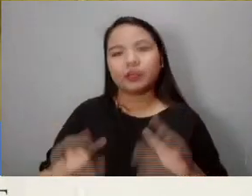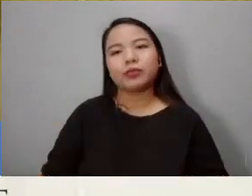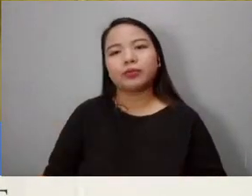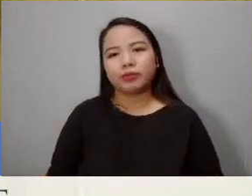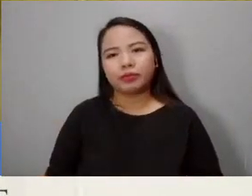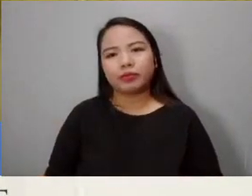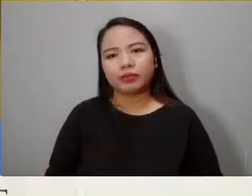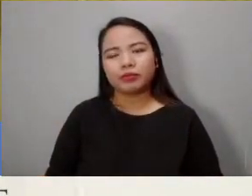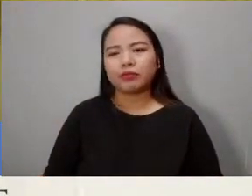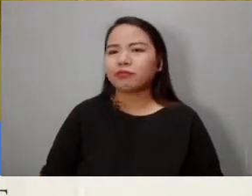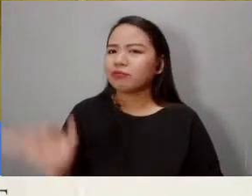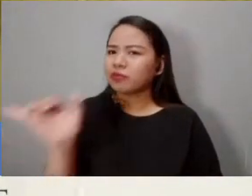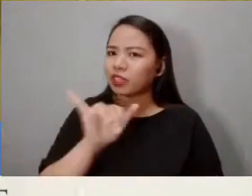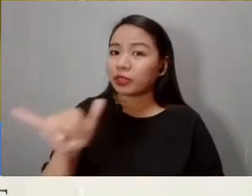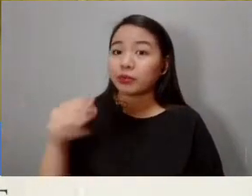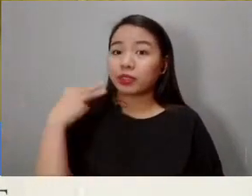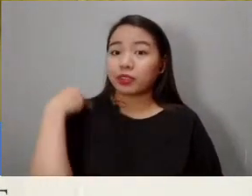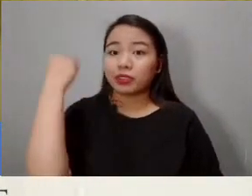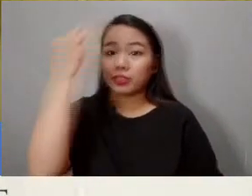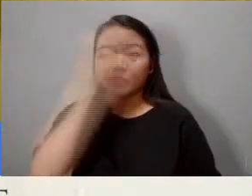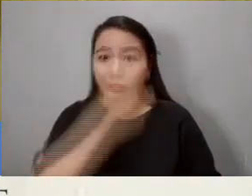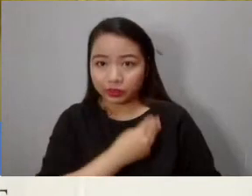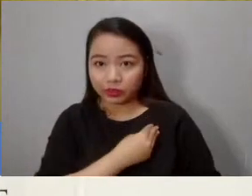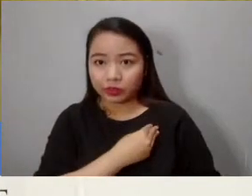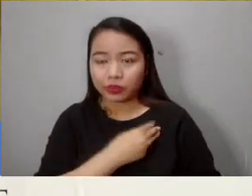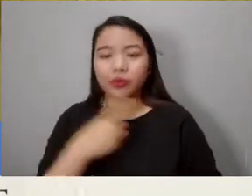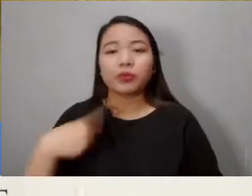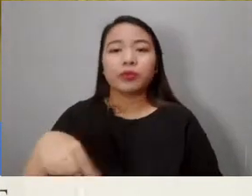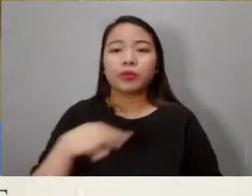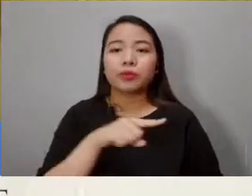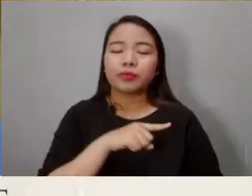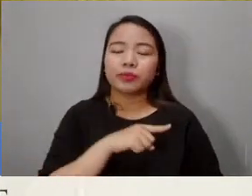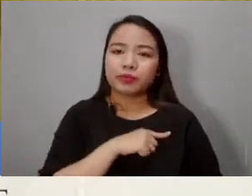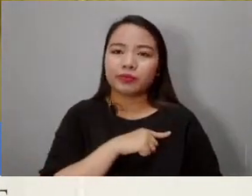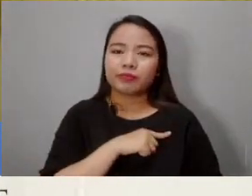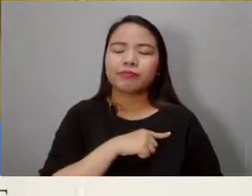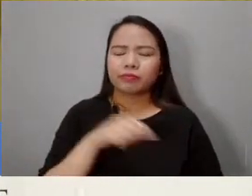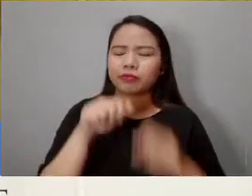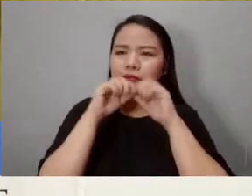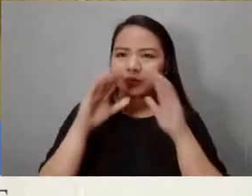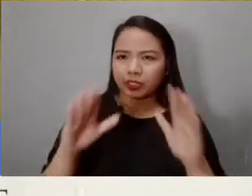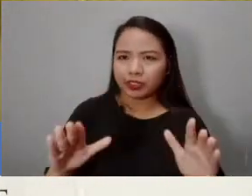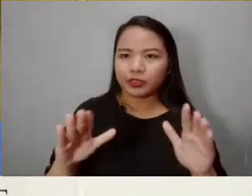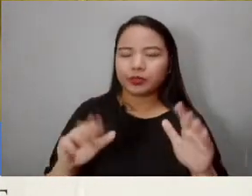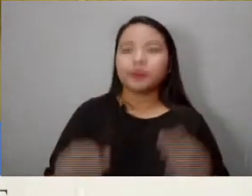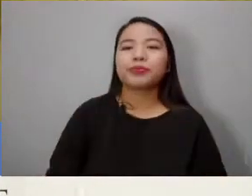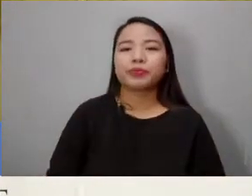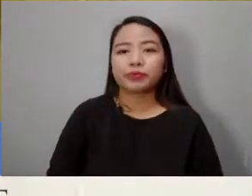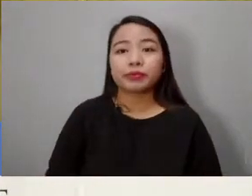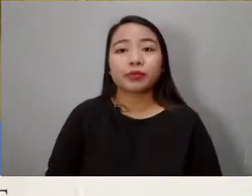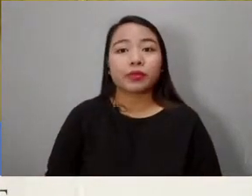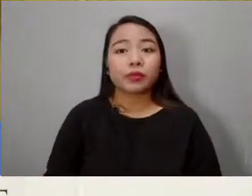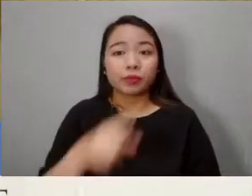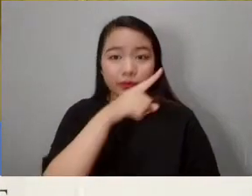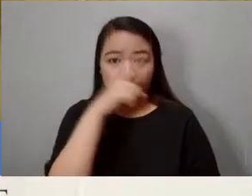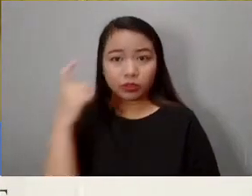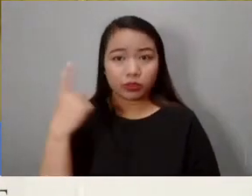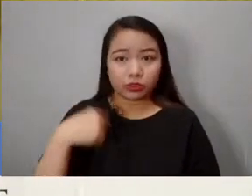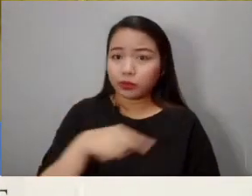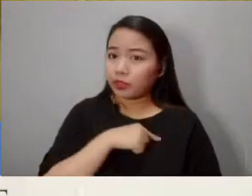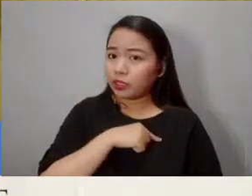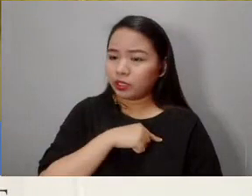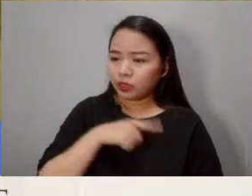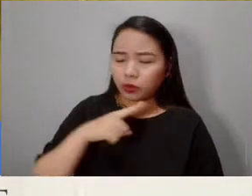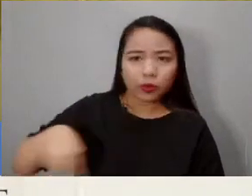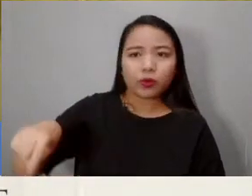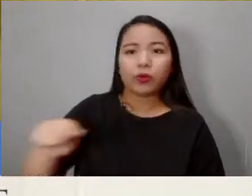Mary, we are all blessed because we have all received